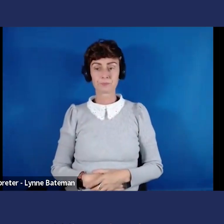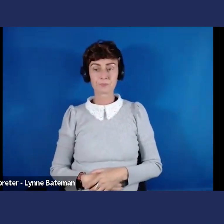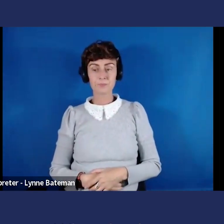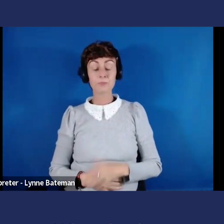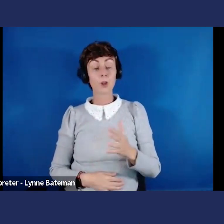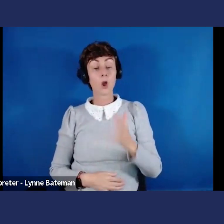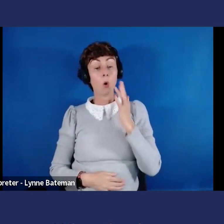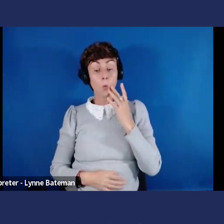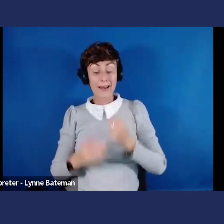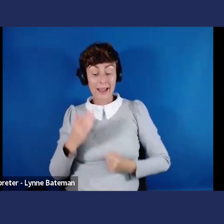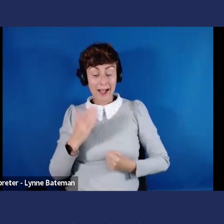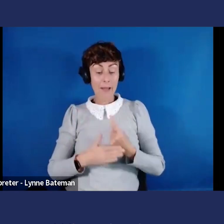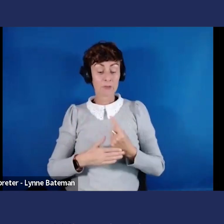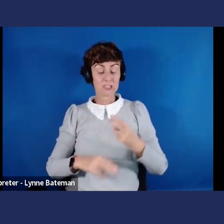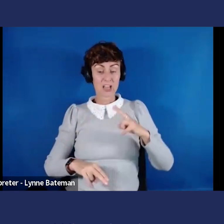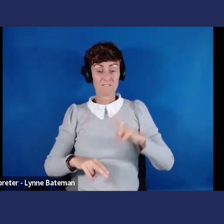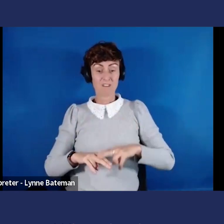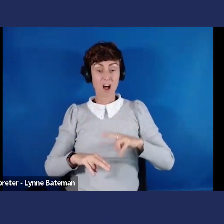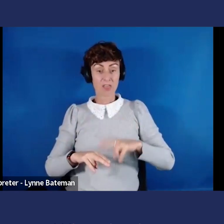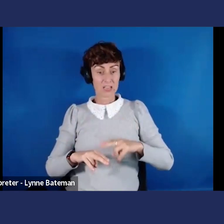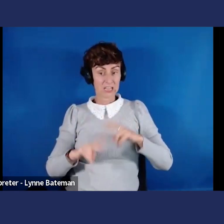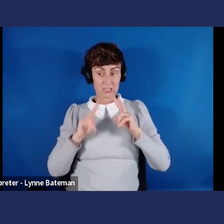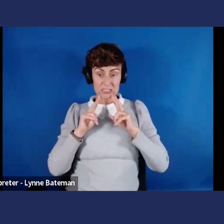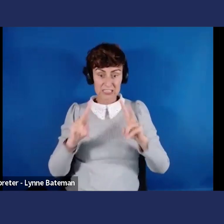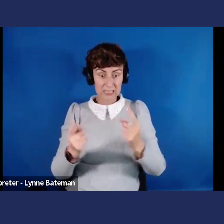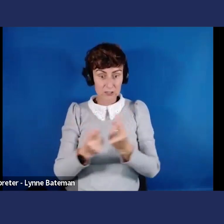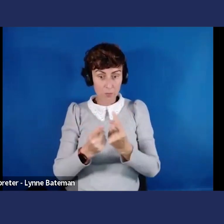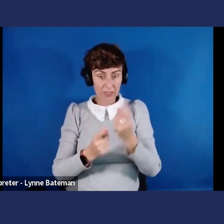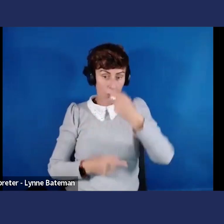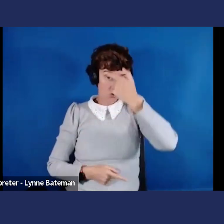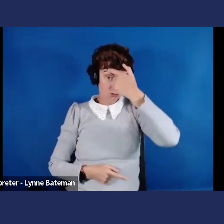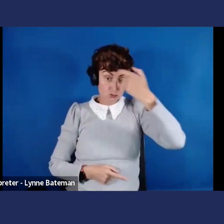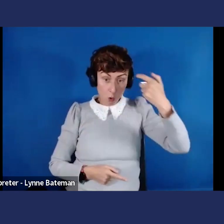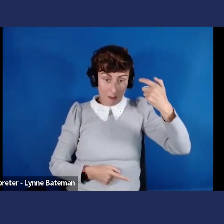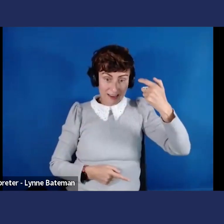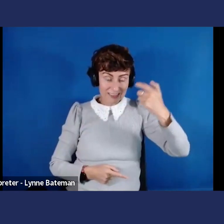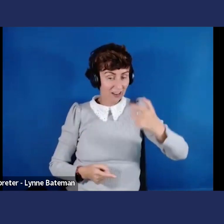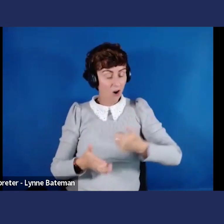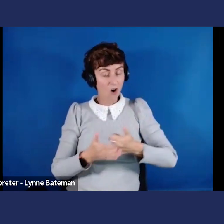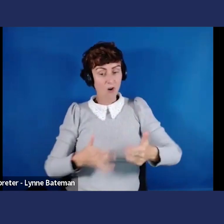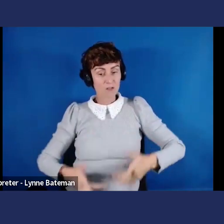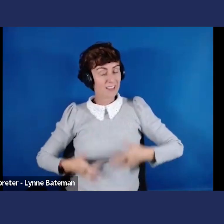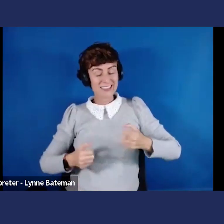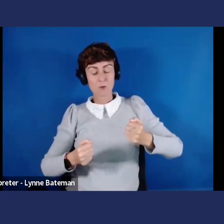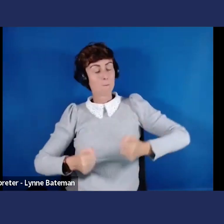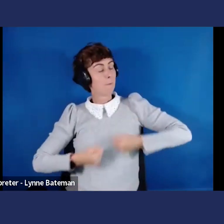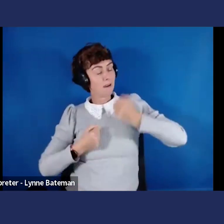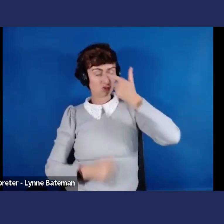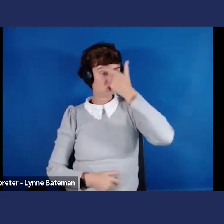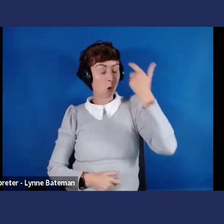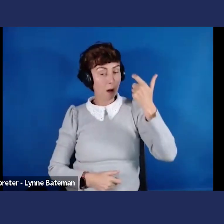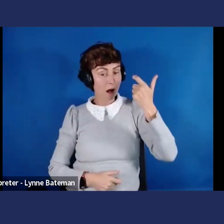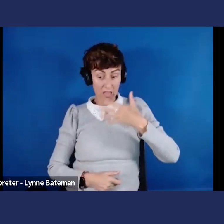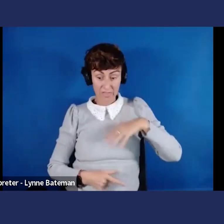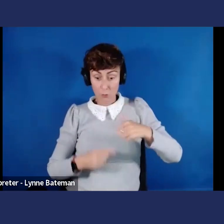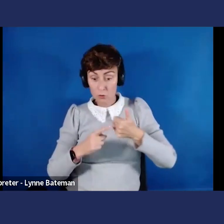When that happens and dads experience something traumatic, they often feel that it isn't their trauma to hold, and they want to support